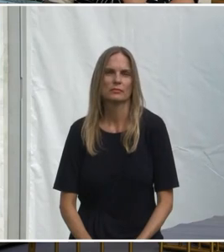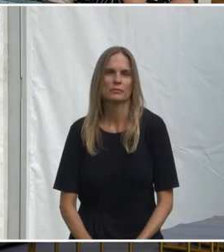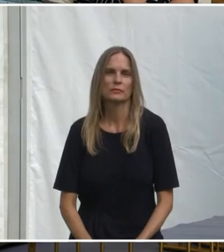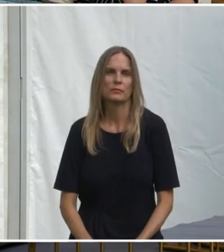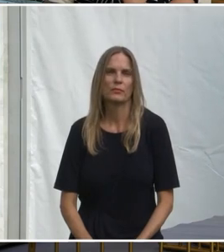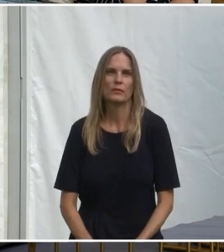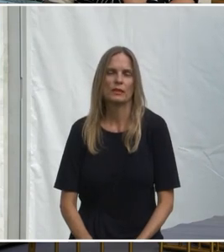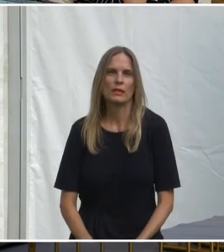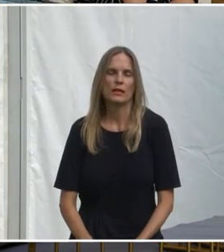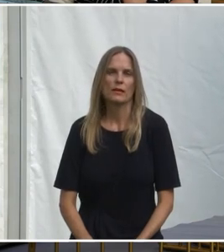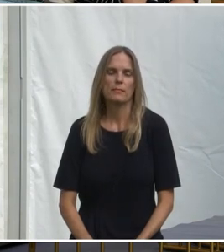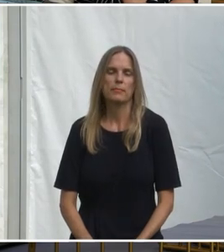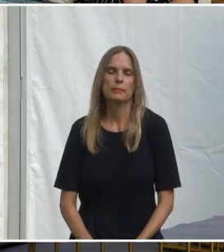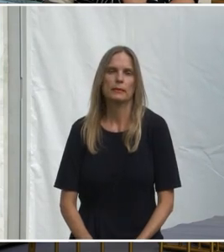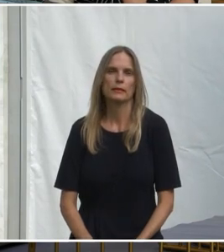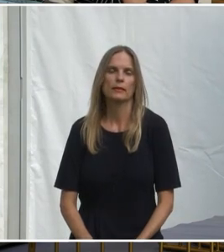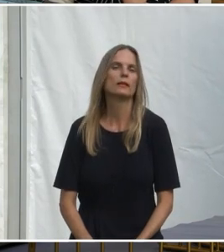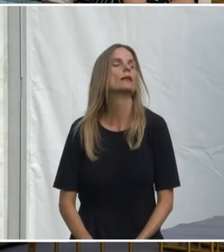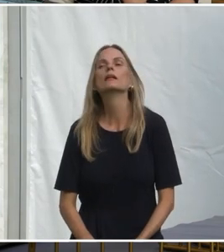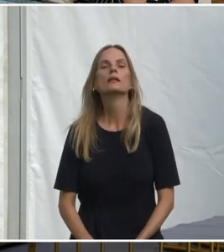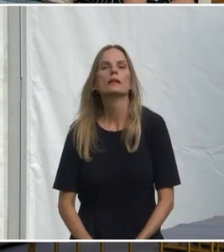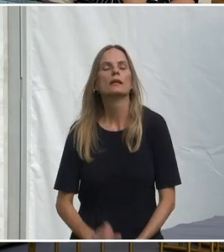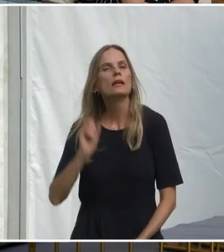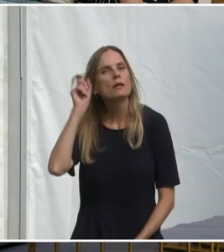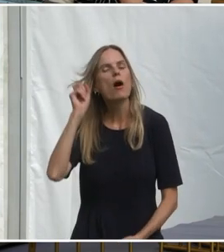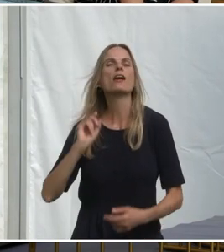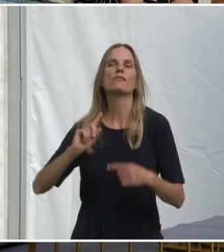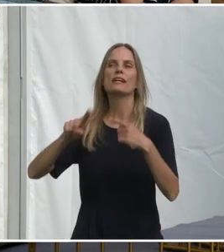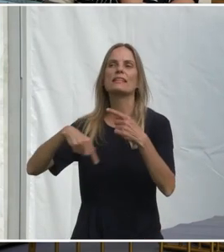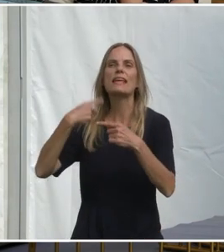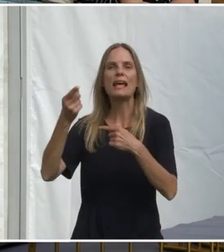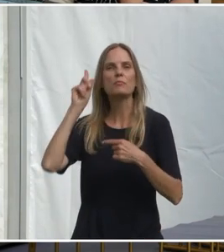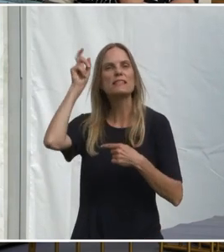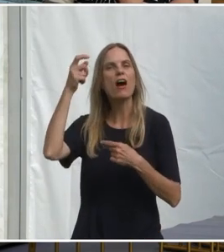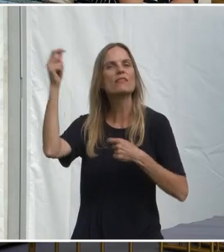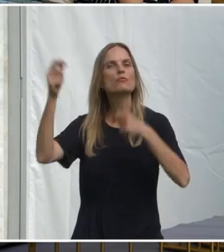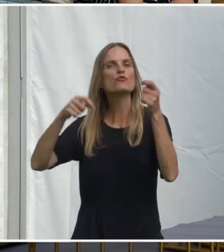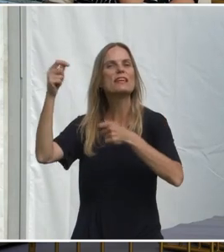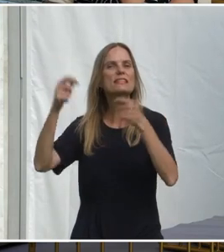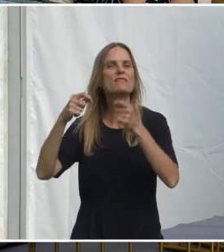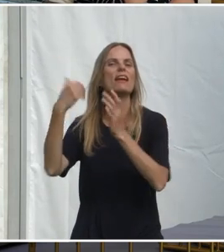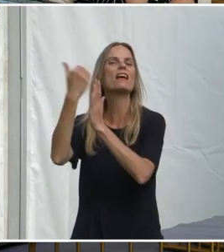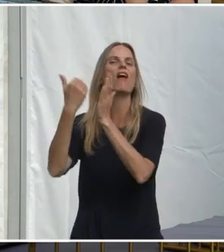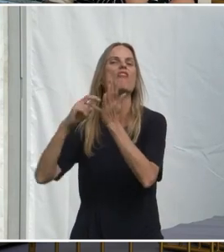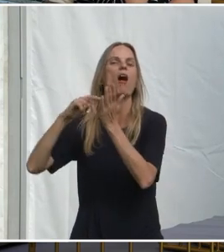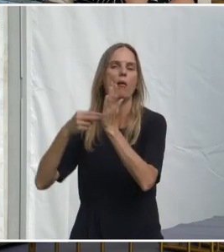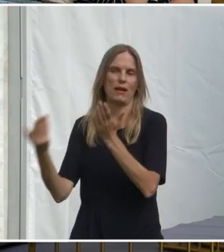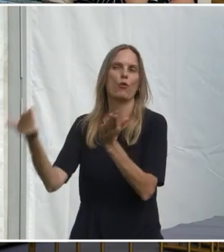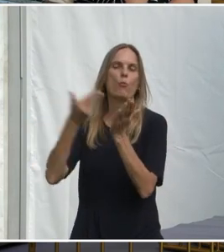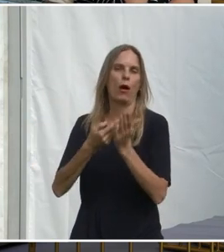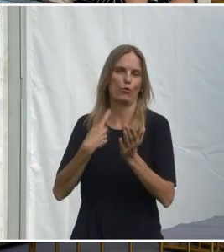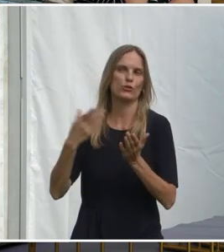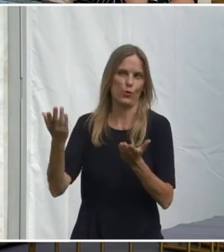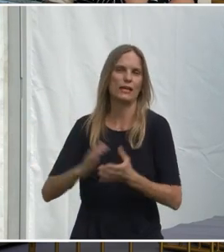I think you... made the agenda for the next by the Arvamus Festival. how we, you